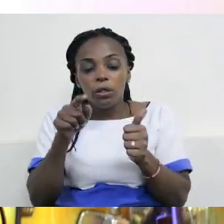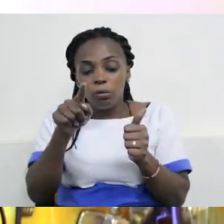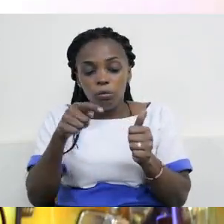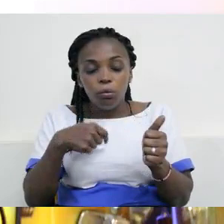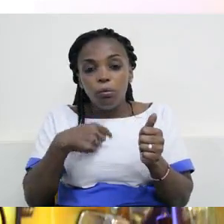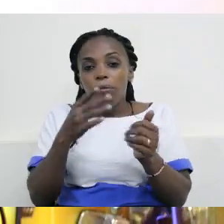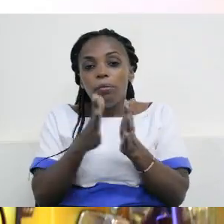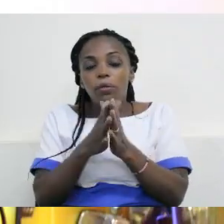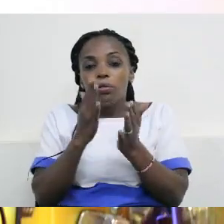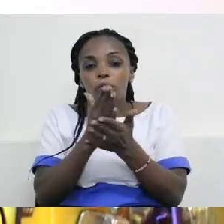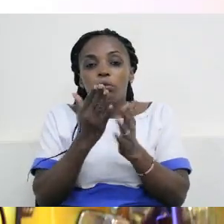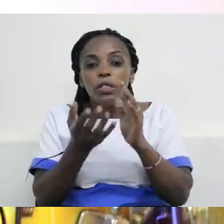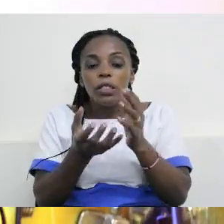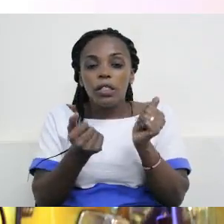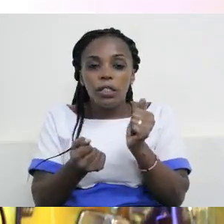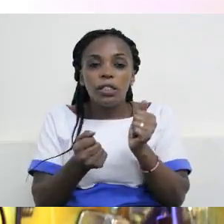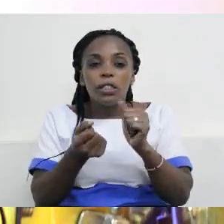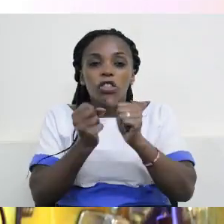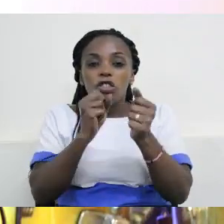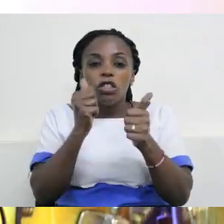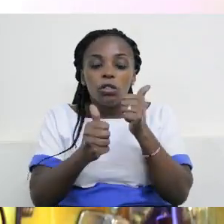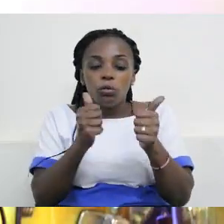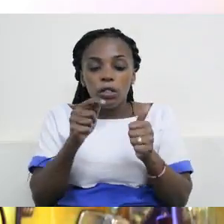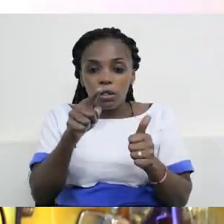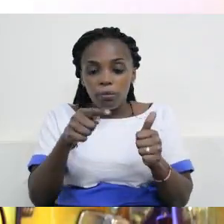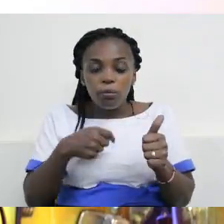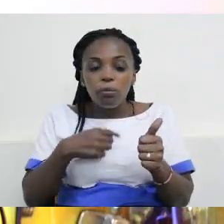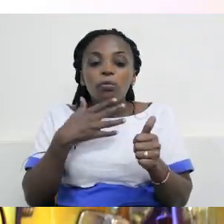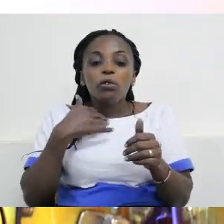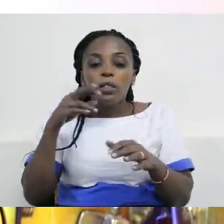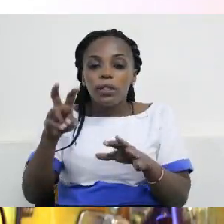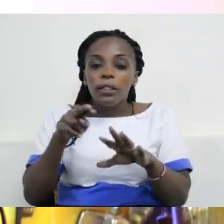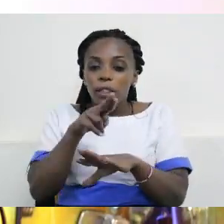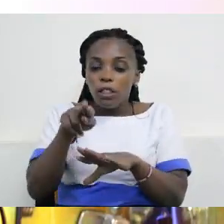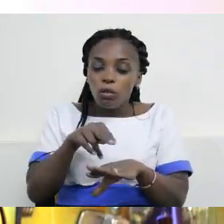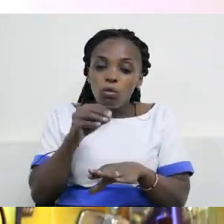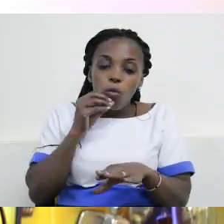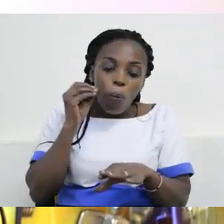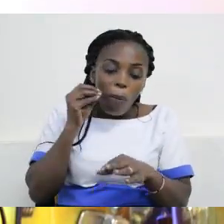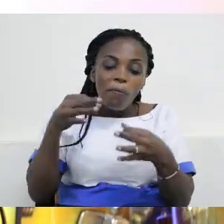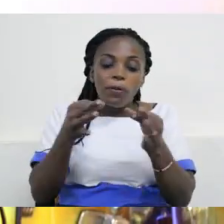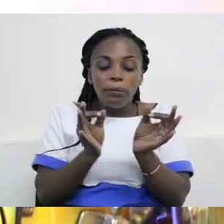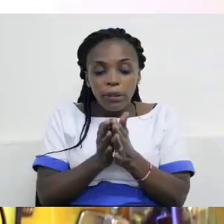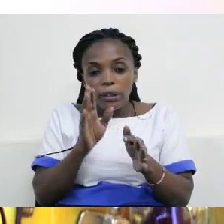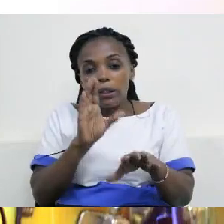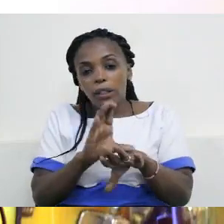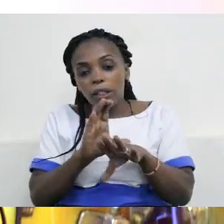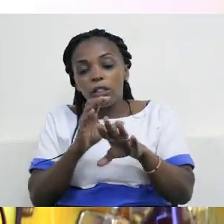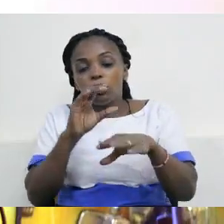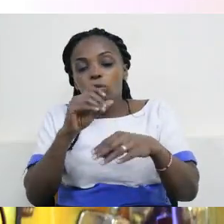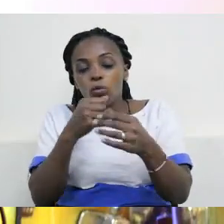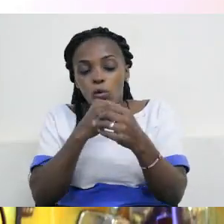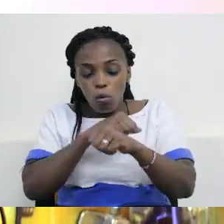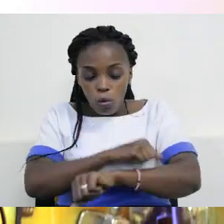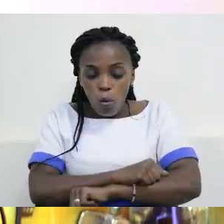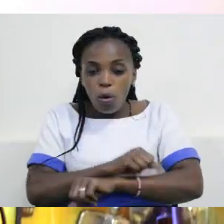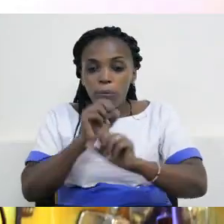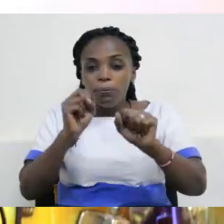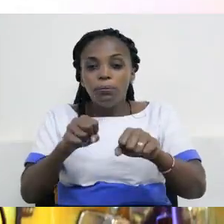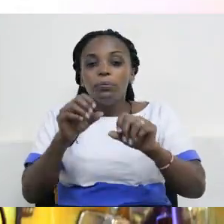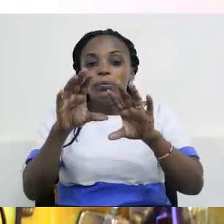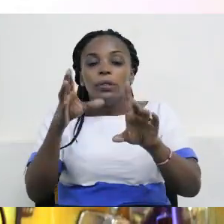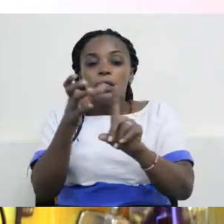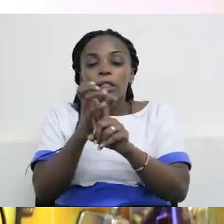desperately need. The change that you and I want to see in our nation, in our homes, in our families, in our churches, in our school, can only be ushered